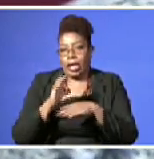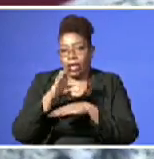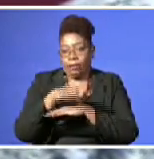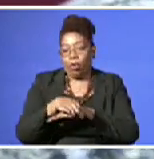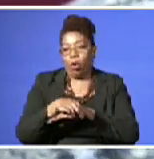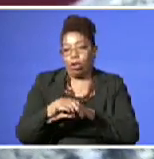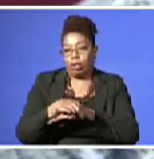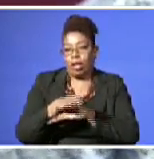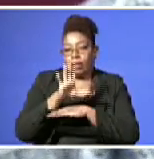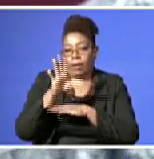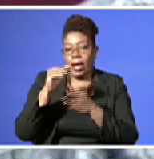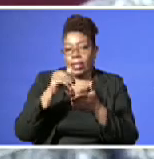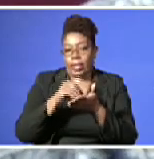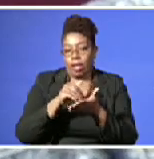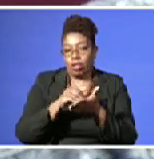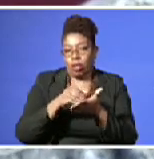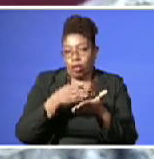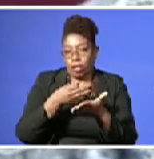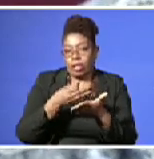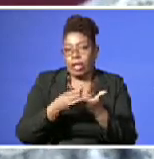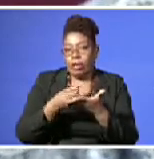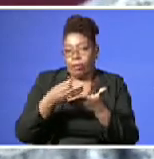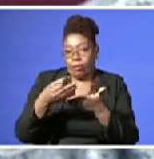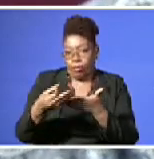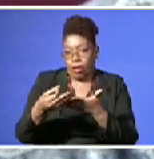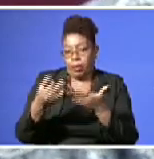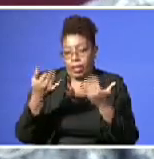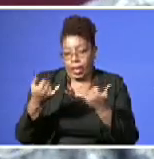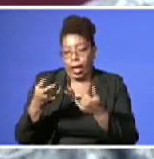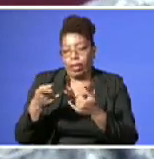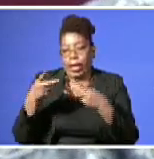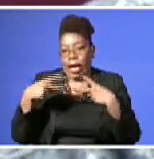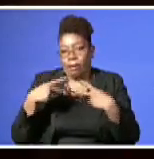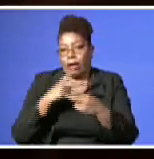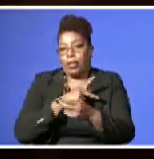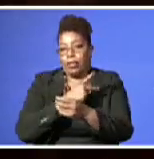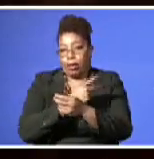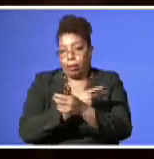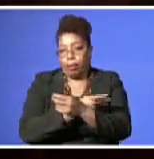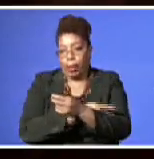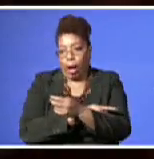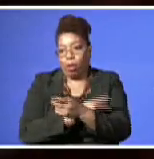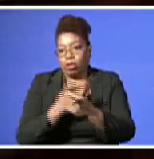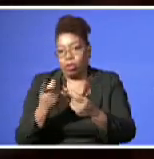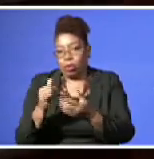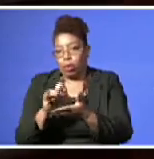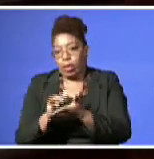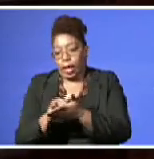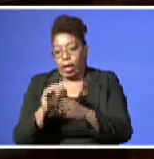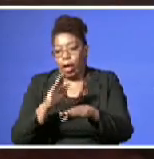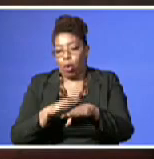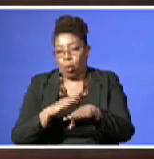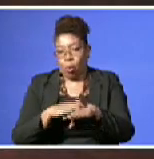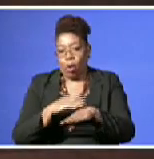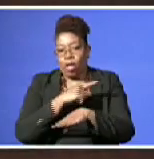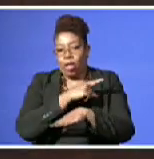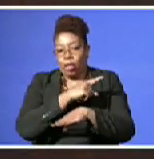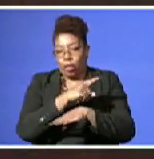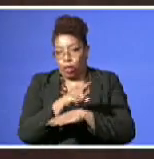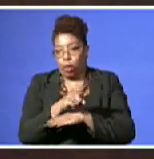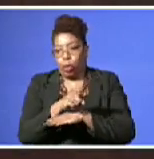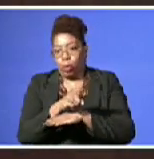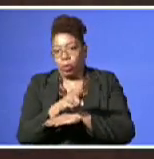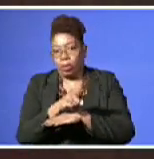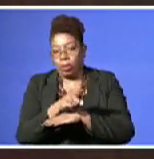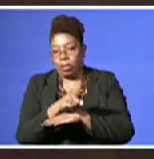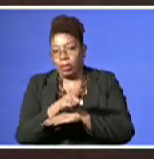refuse to show up. So now that Madam President has that power, let me warn those employers who feel as though they don't have to